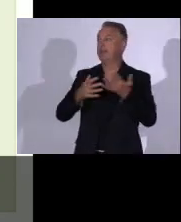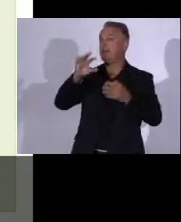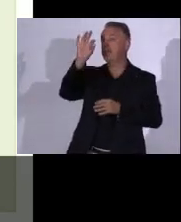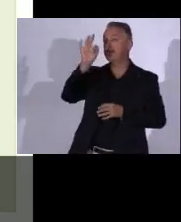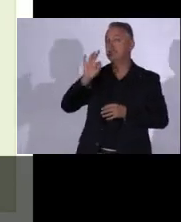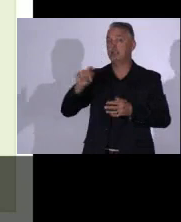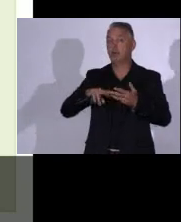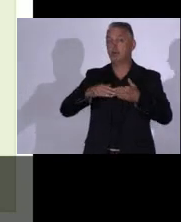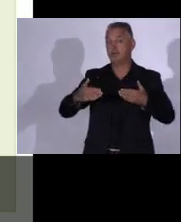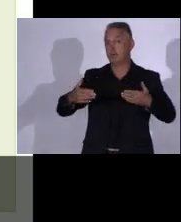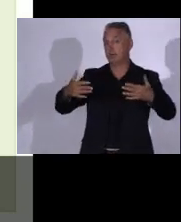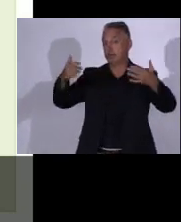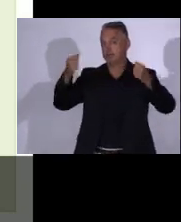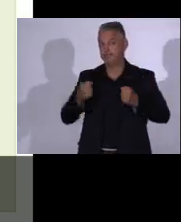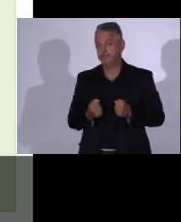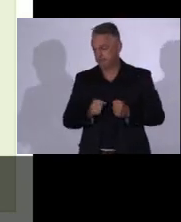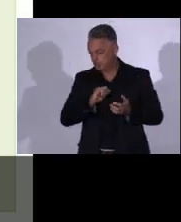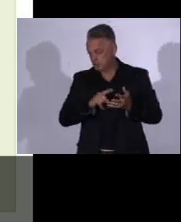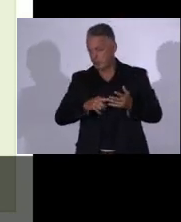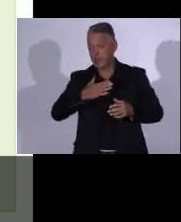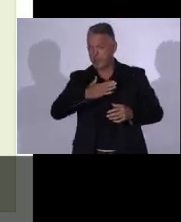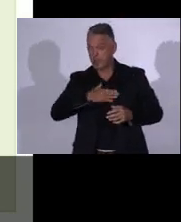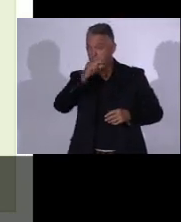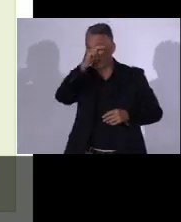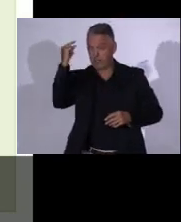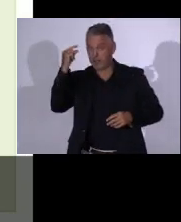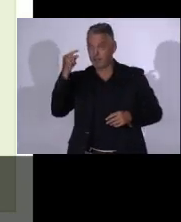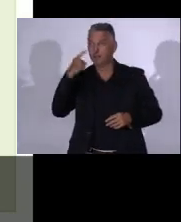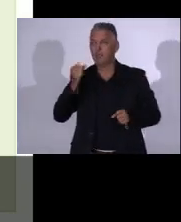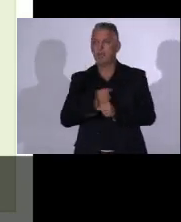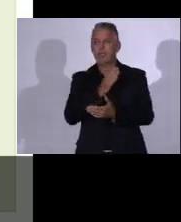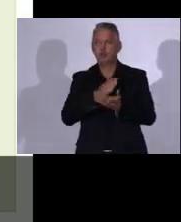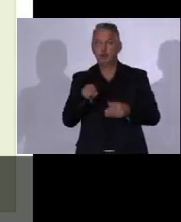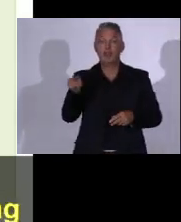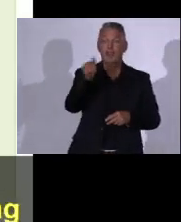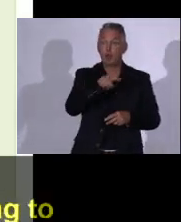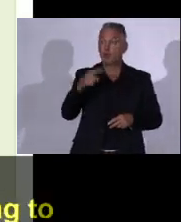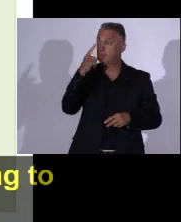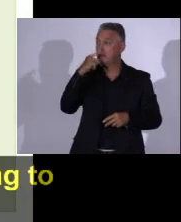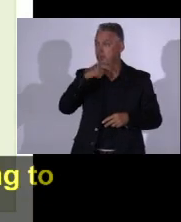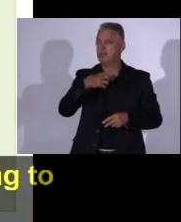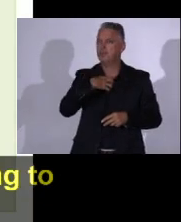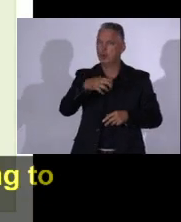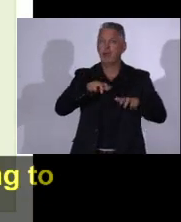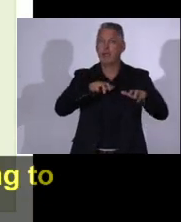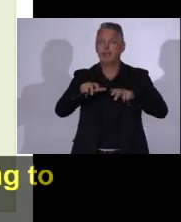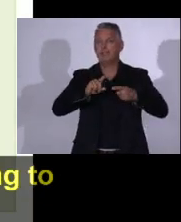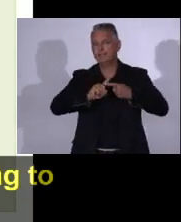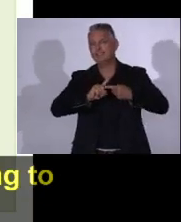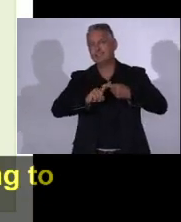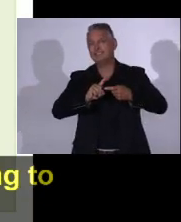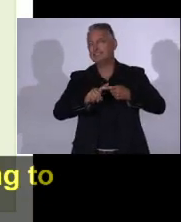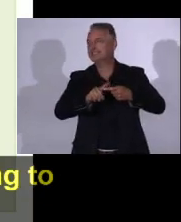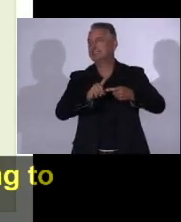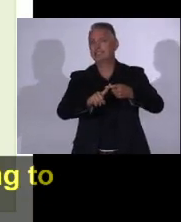of this program is based on trying to keep those folks fit and active and independent as long as possible, and therefore out